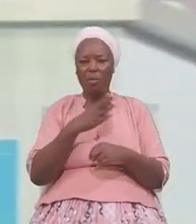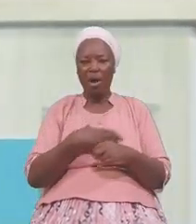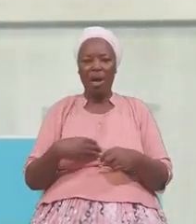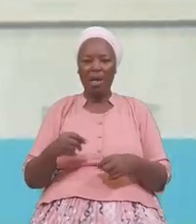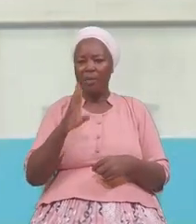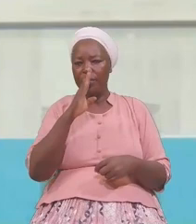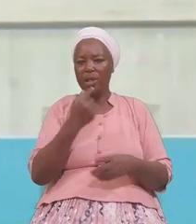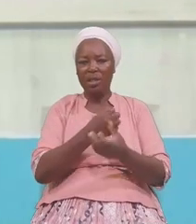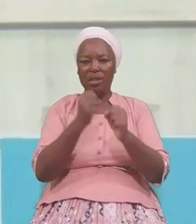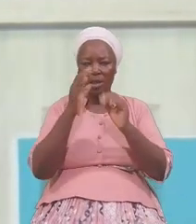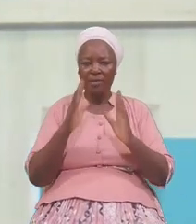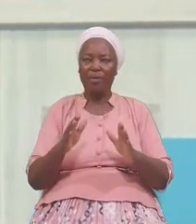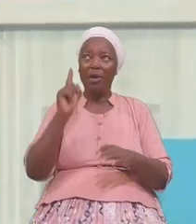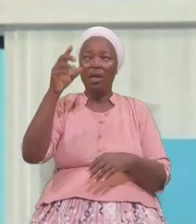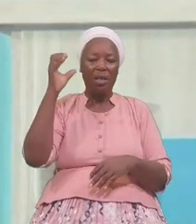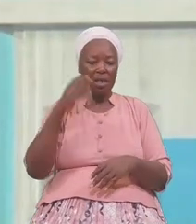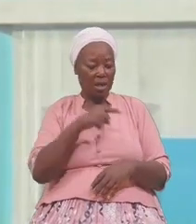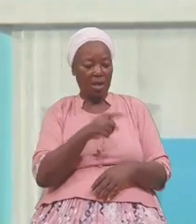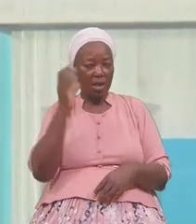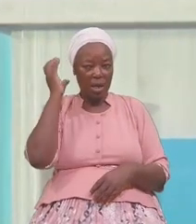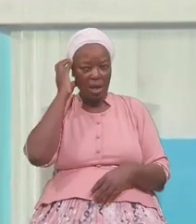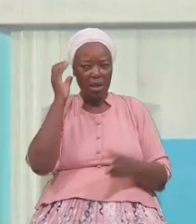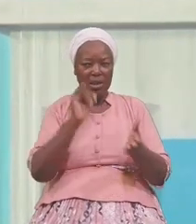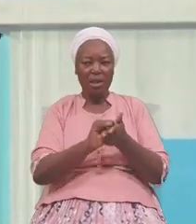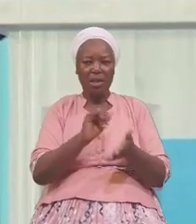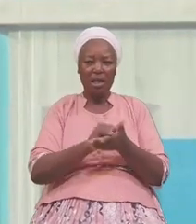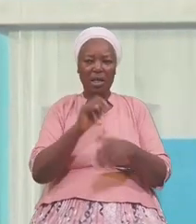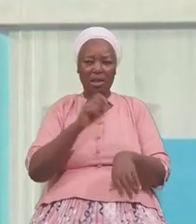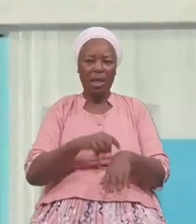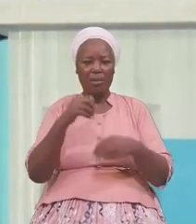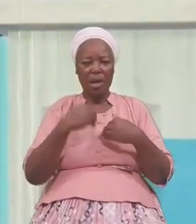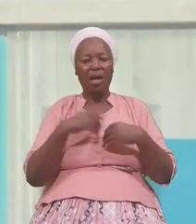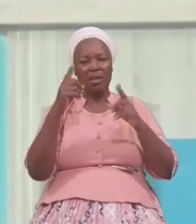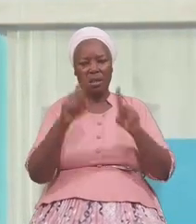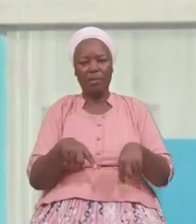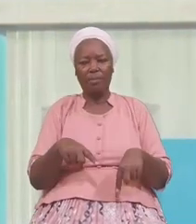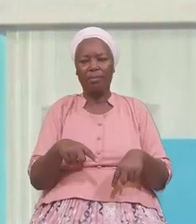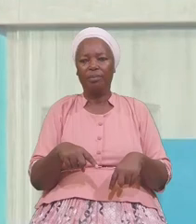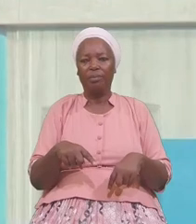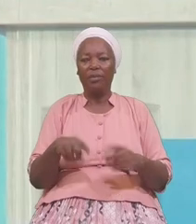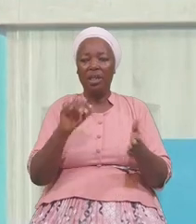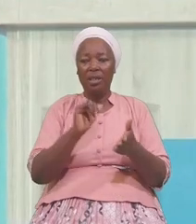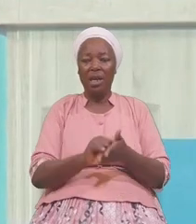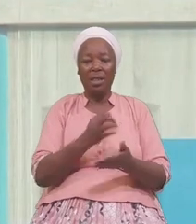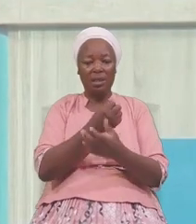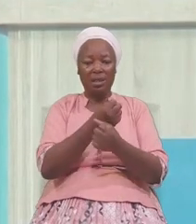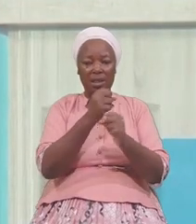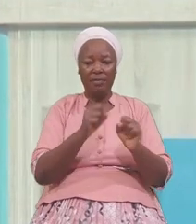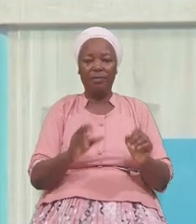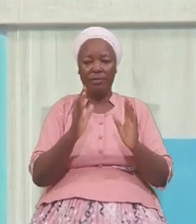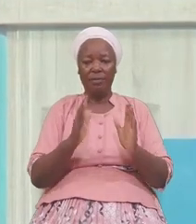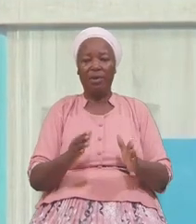the Savior. He heard that that time has come. That Savior